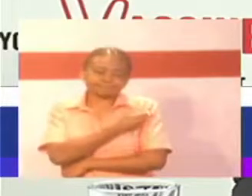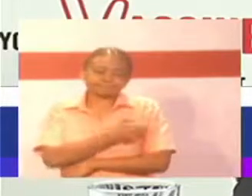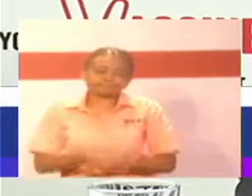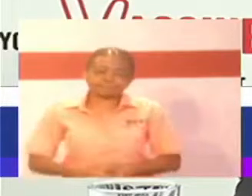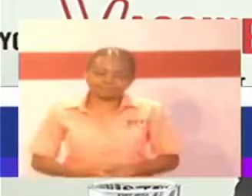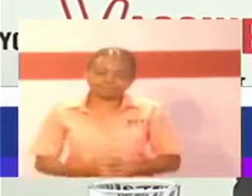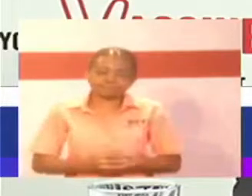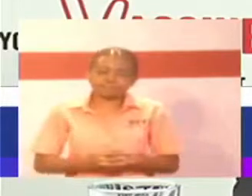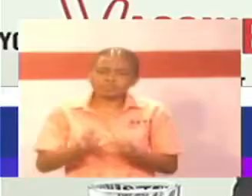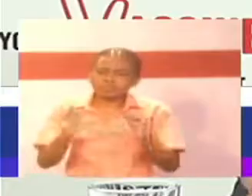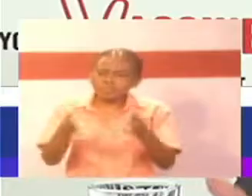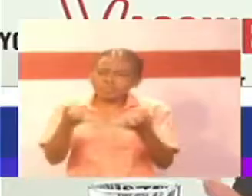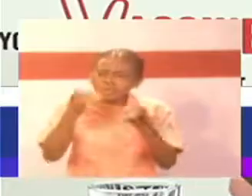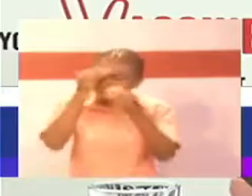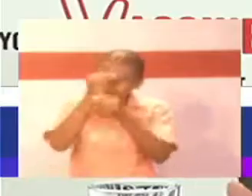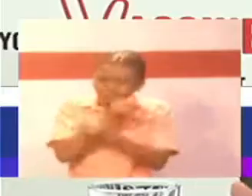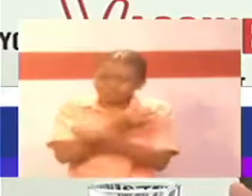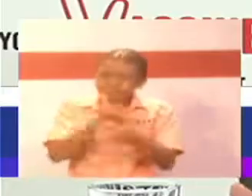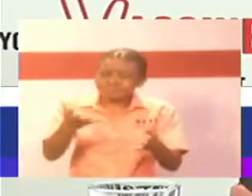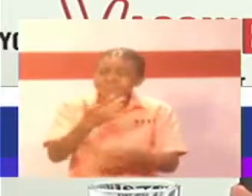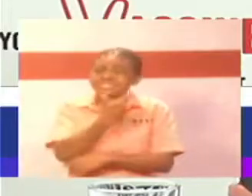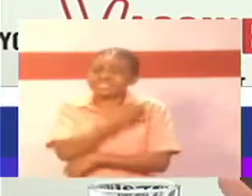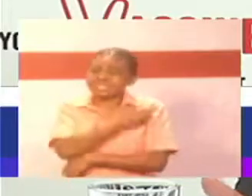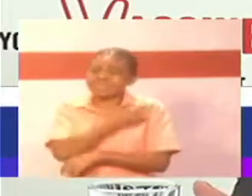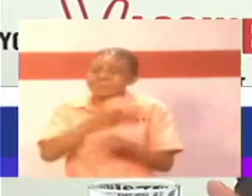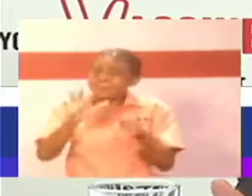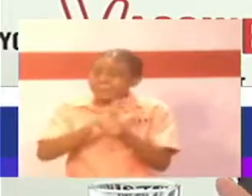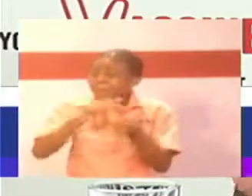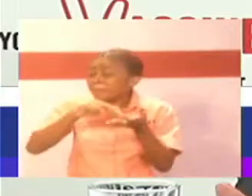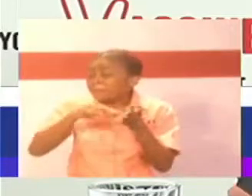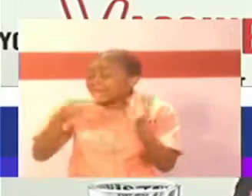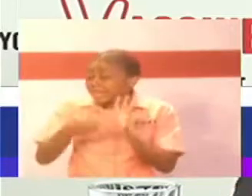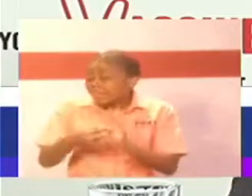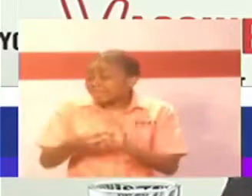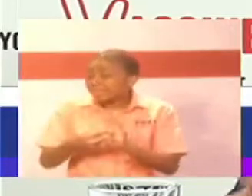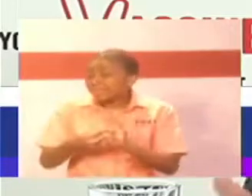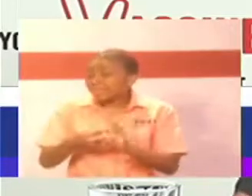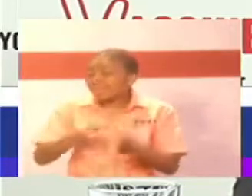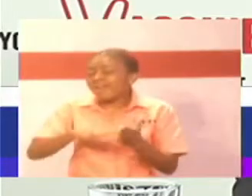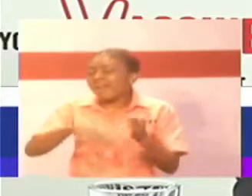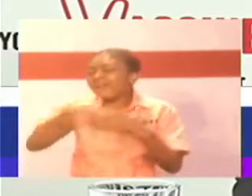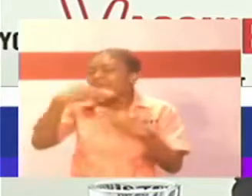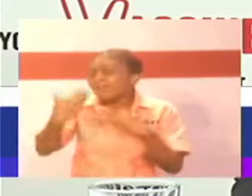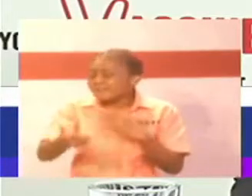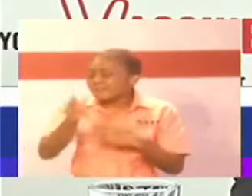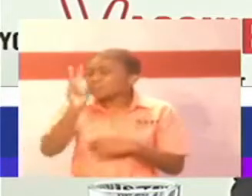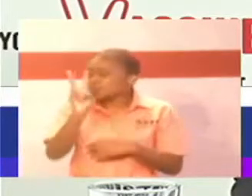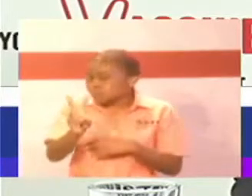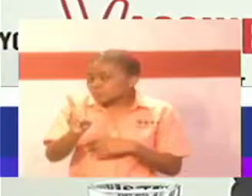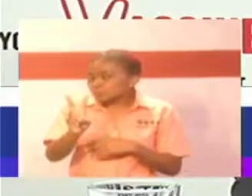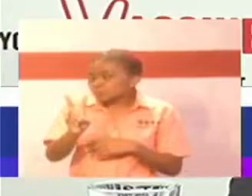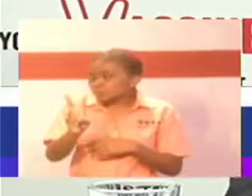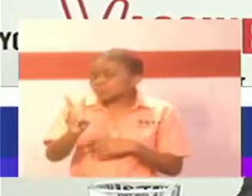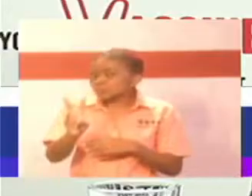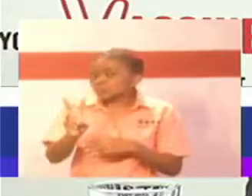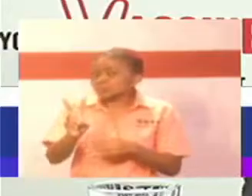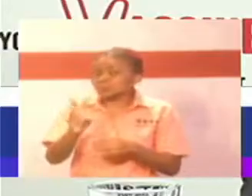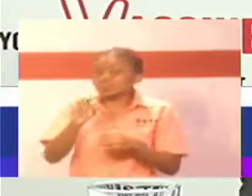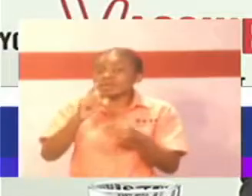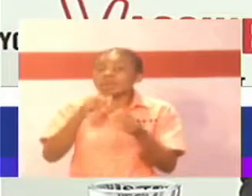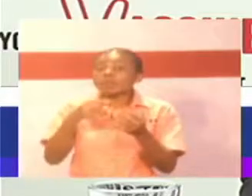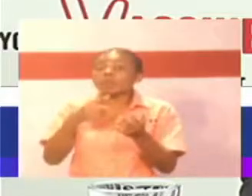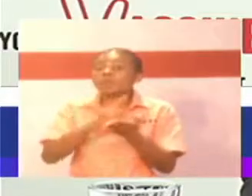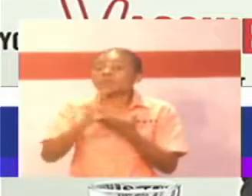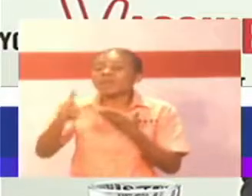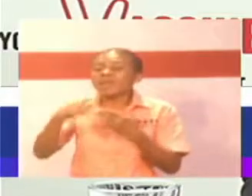that fully vaccinated means 2 weeks after a 2-dose regime or 2 weeks after a single-dose regime. So this